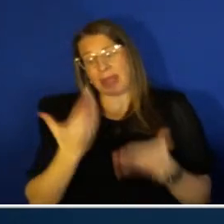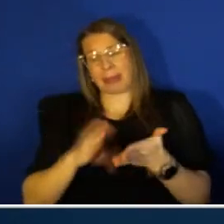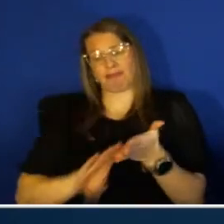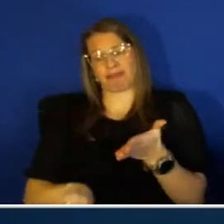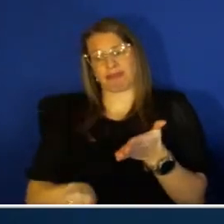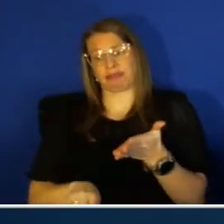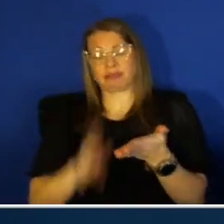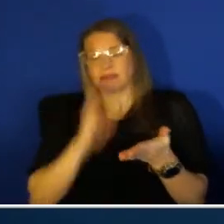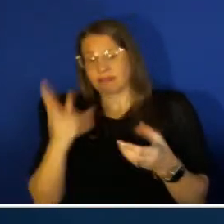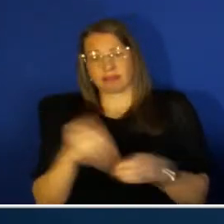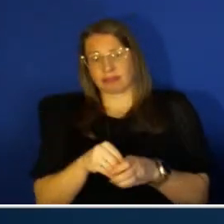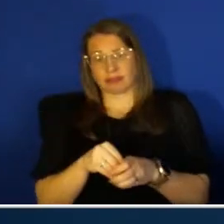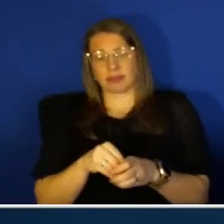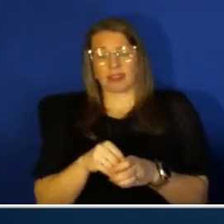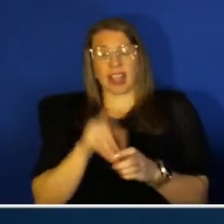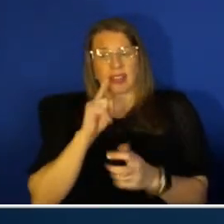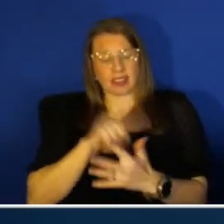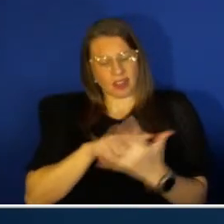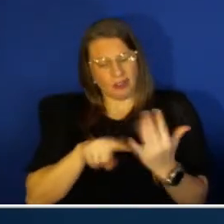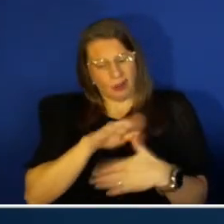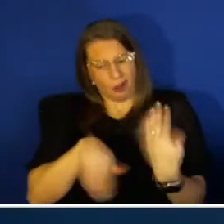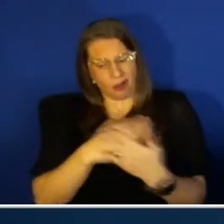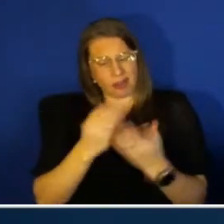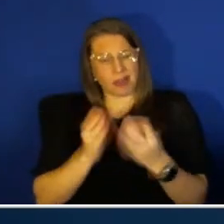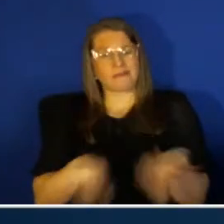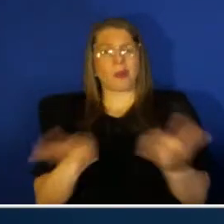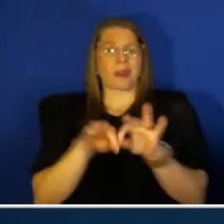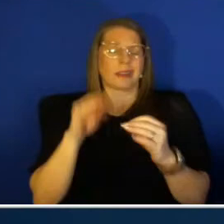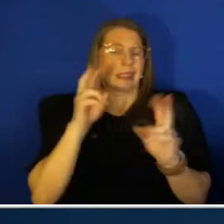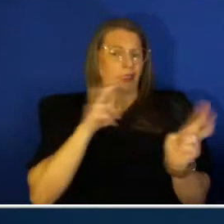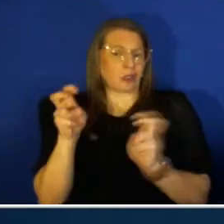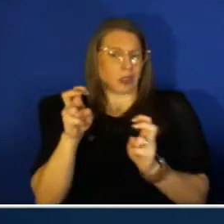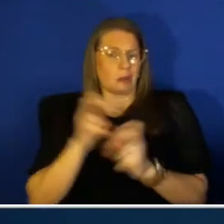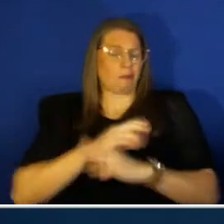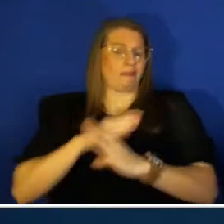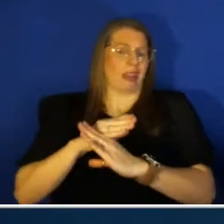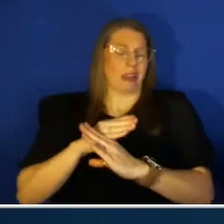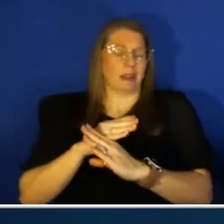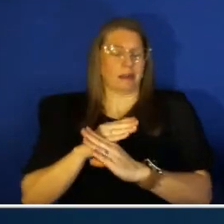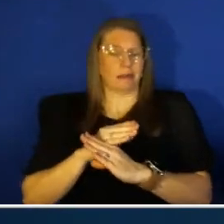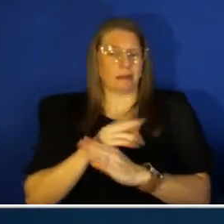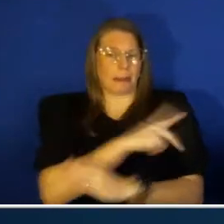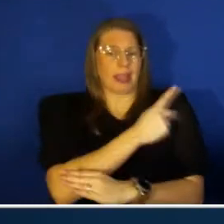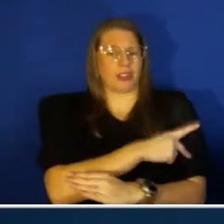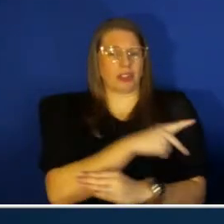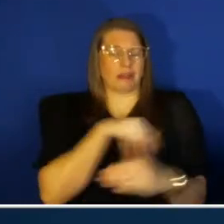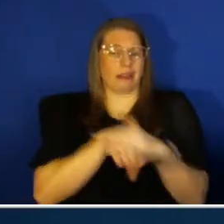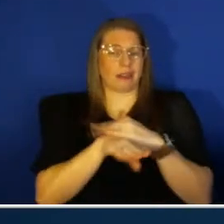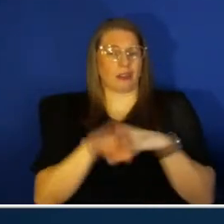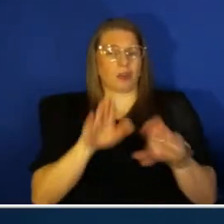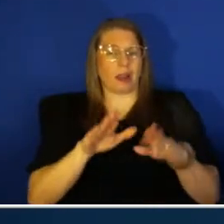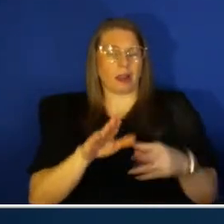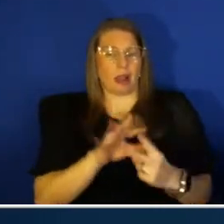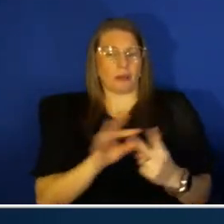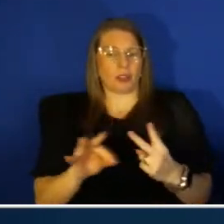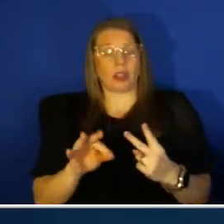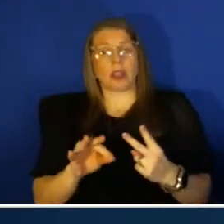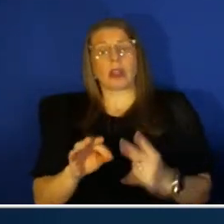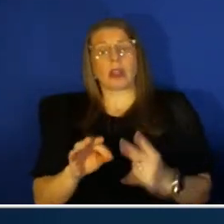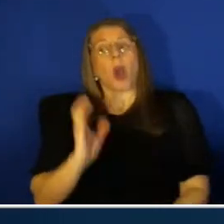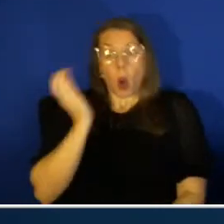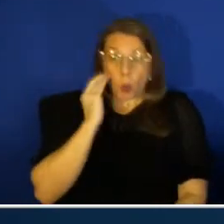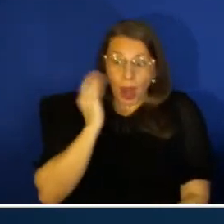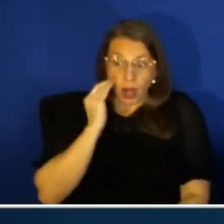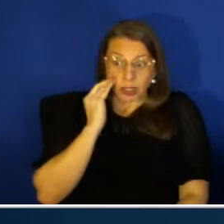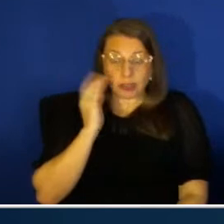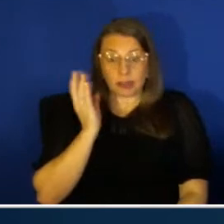those are all really important issues that prevent patients from accessing this great option. I think there's increasing awareness that that's a problem. I think the